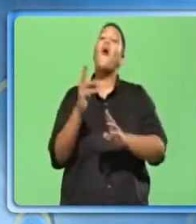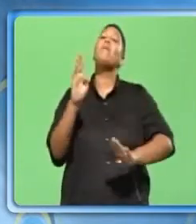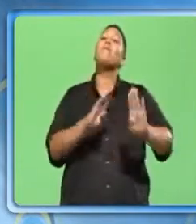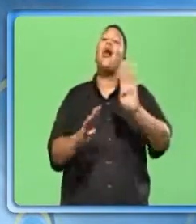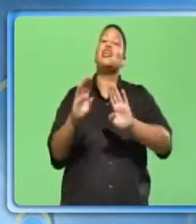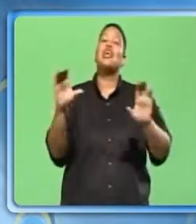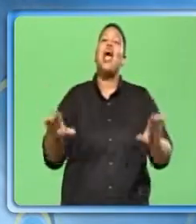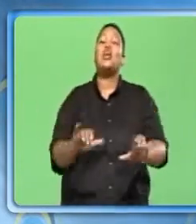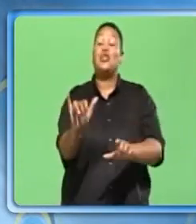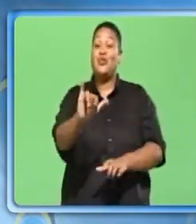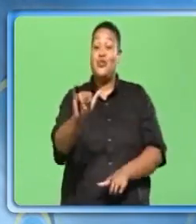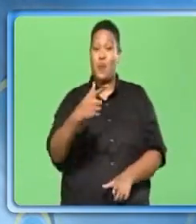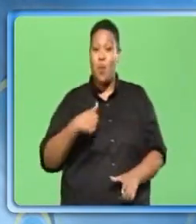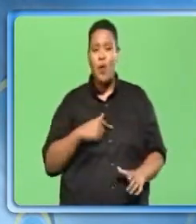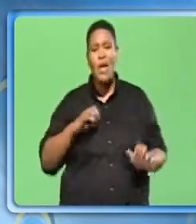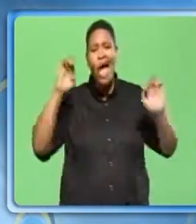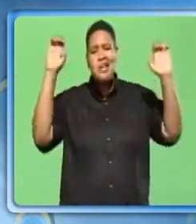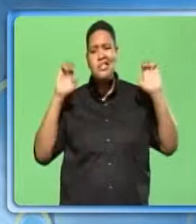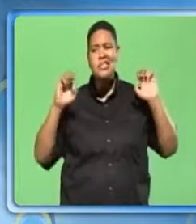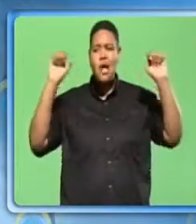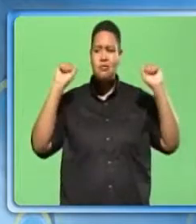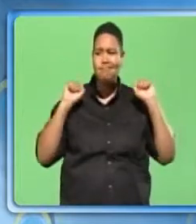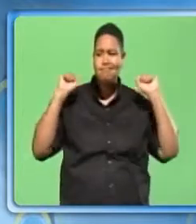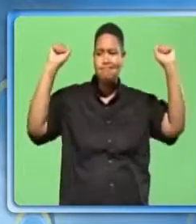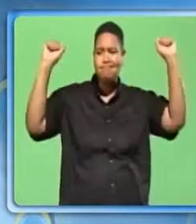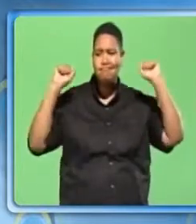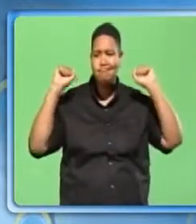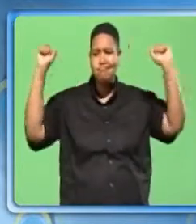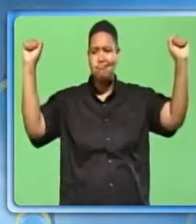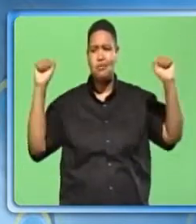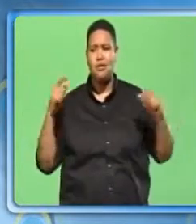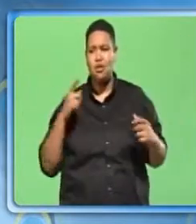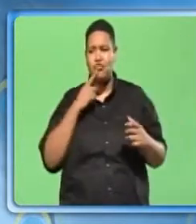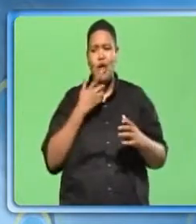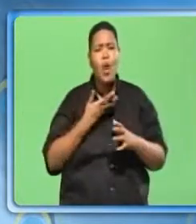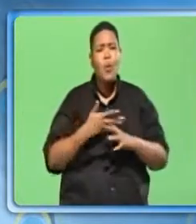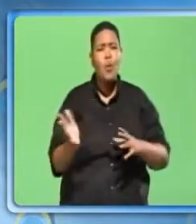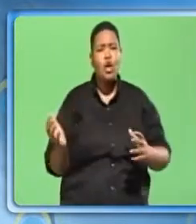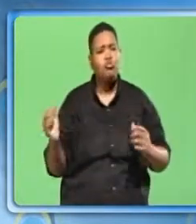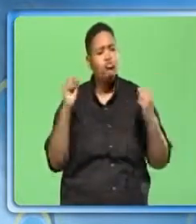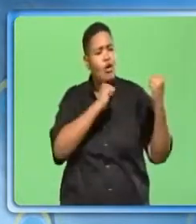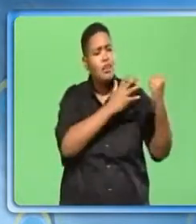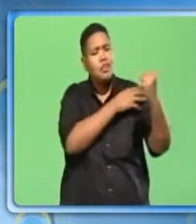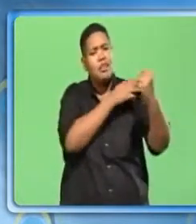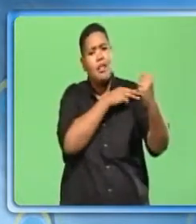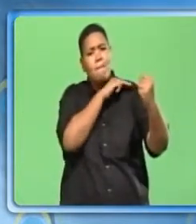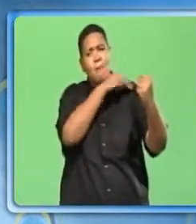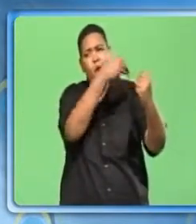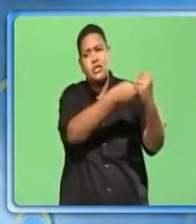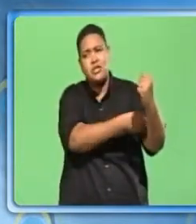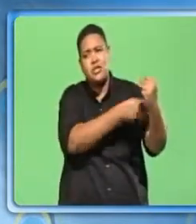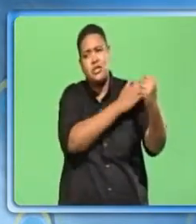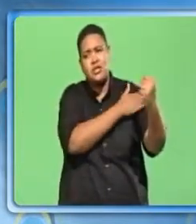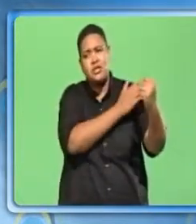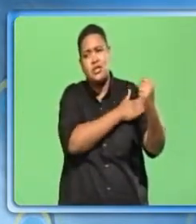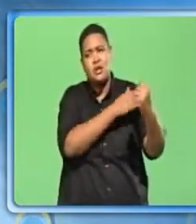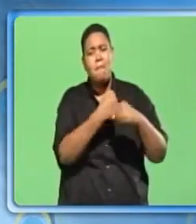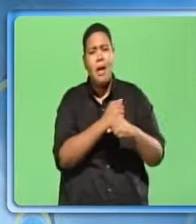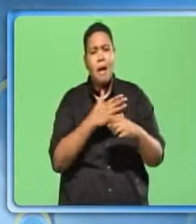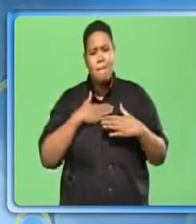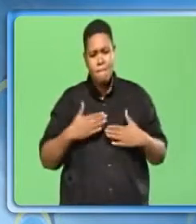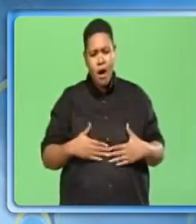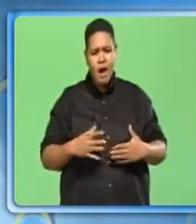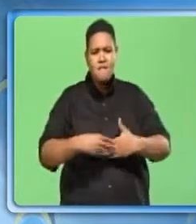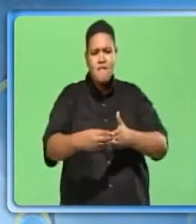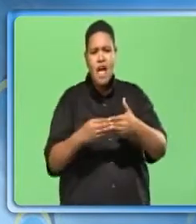well. When we do exercise to get rid of waste, strengthen our muscles, and make our body flexible,